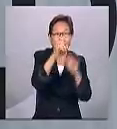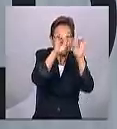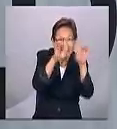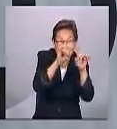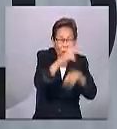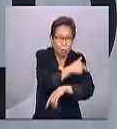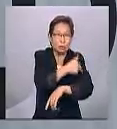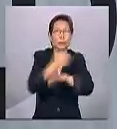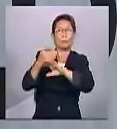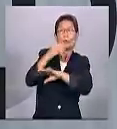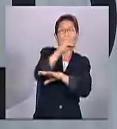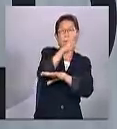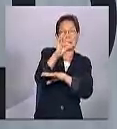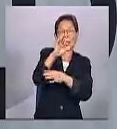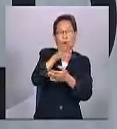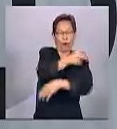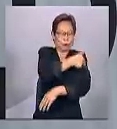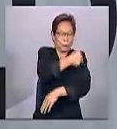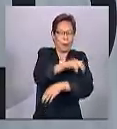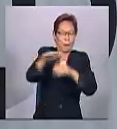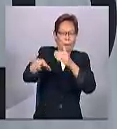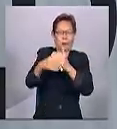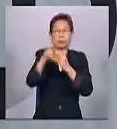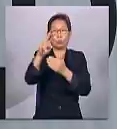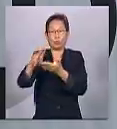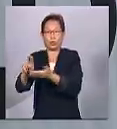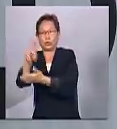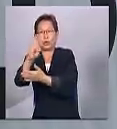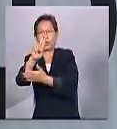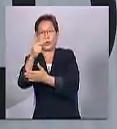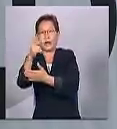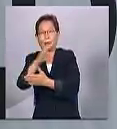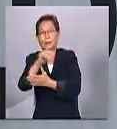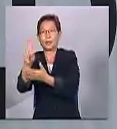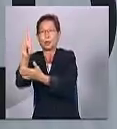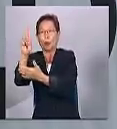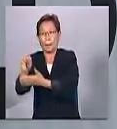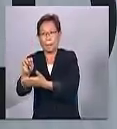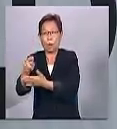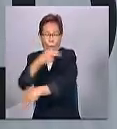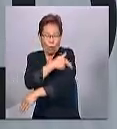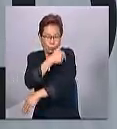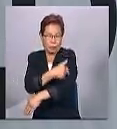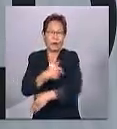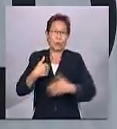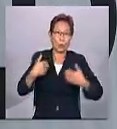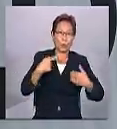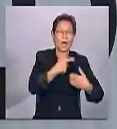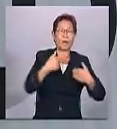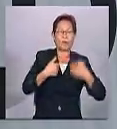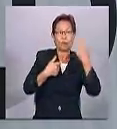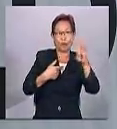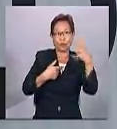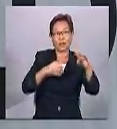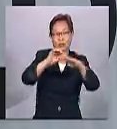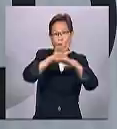only 69, plus two UNIC, UKM and UM. And we have 40 hospital, COVID hospital,